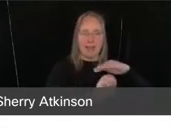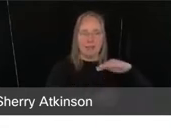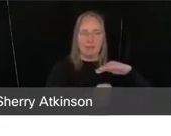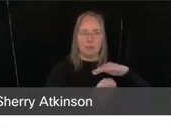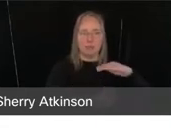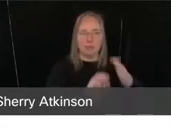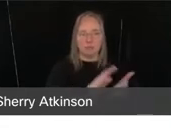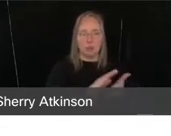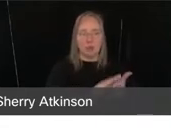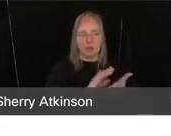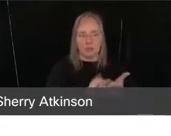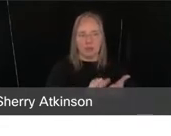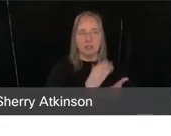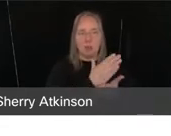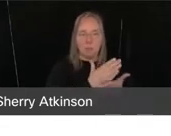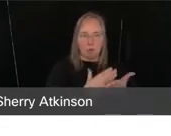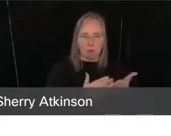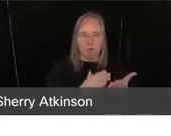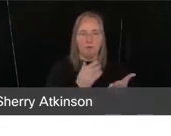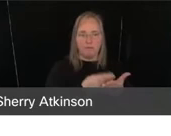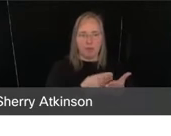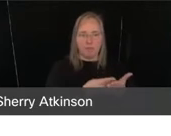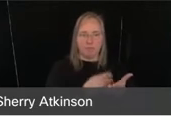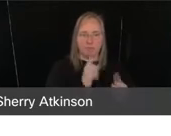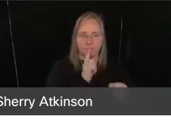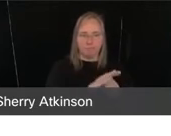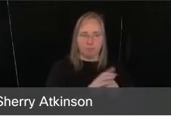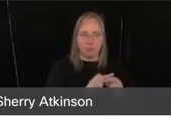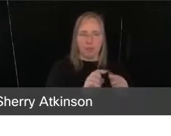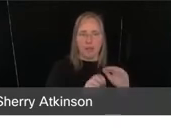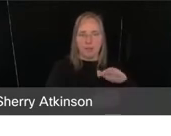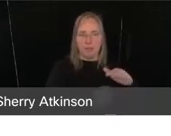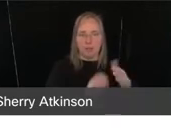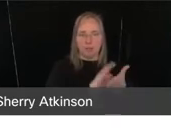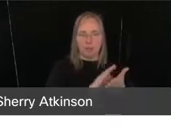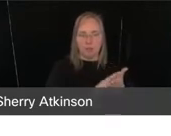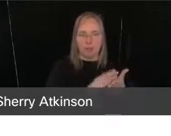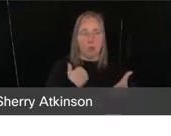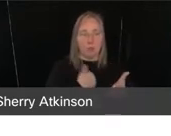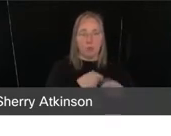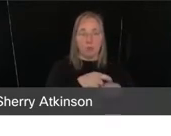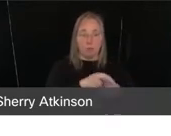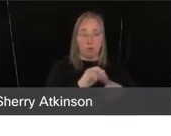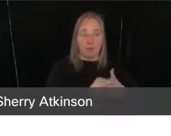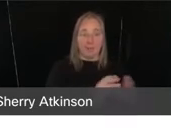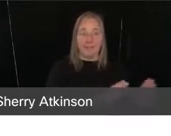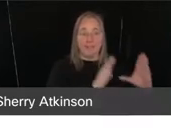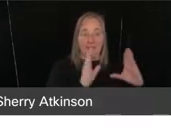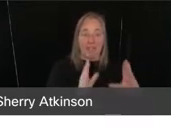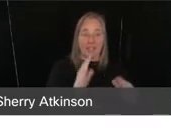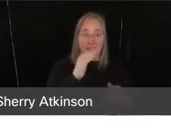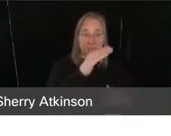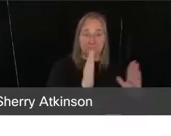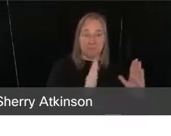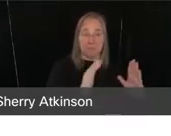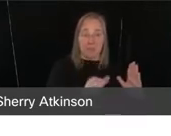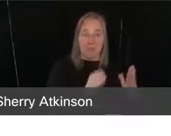of the funding for the elementary school. We refer to this phase or this